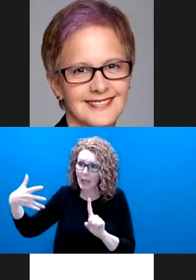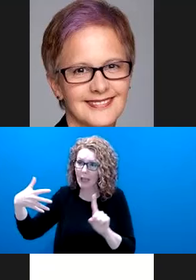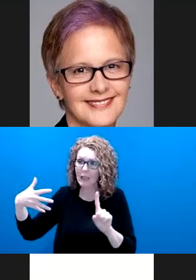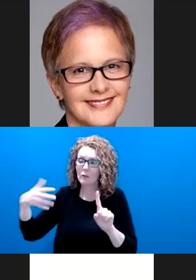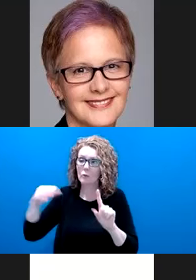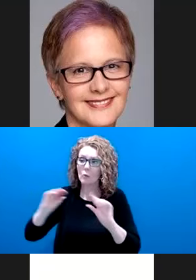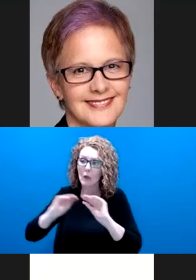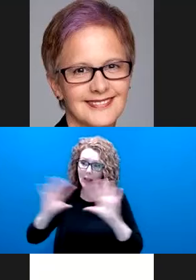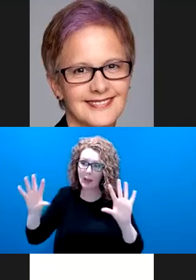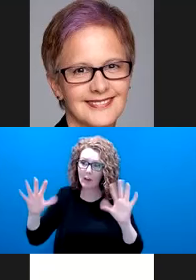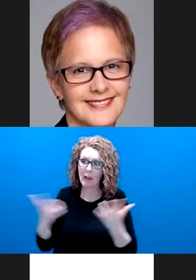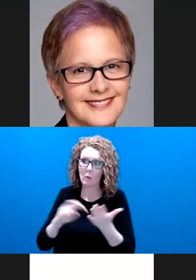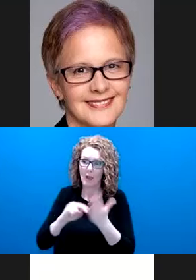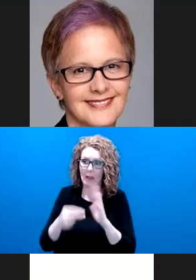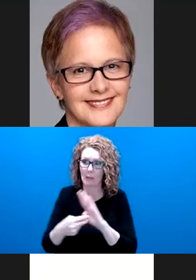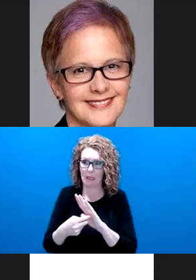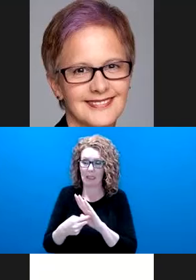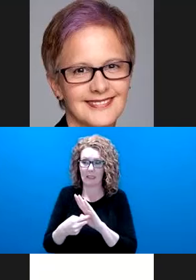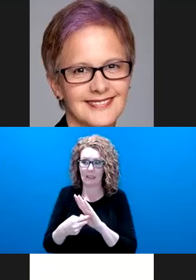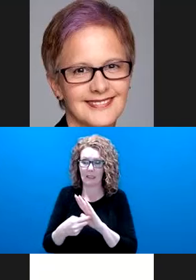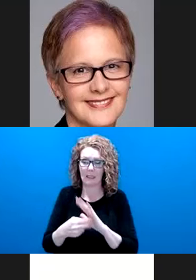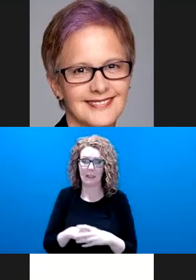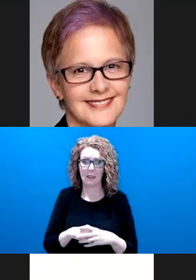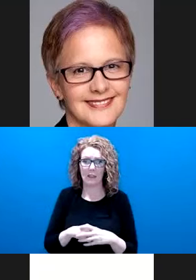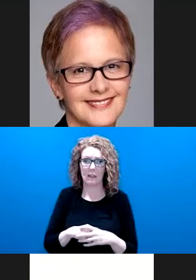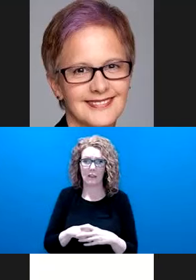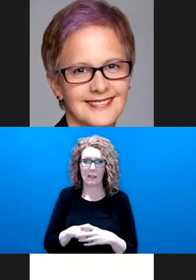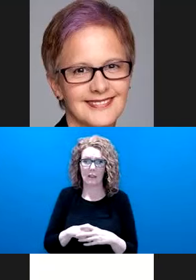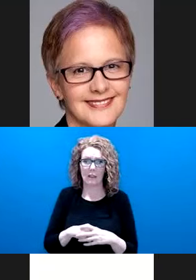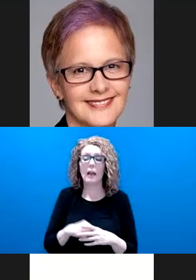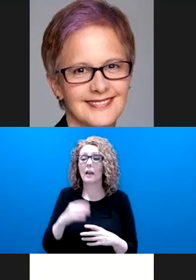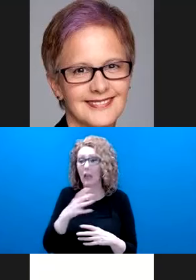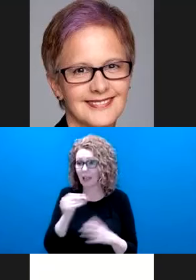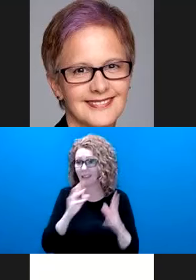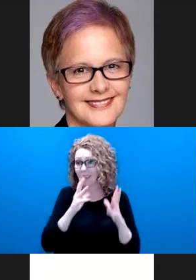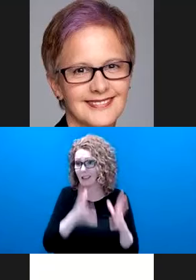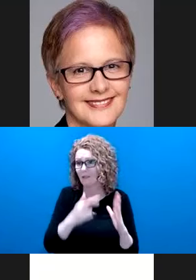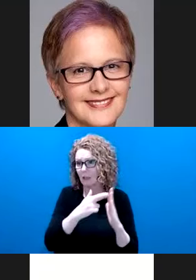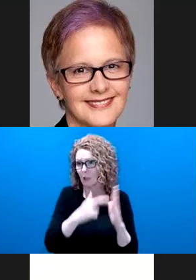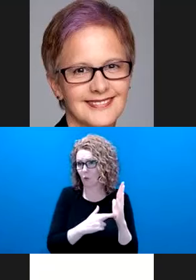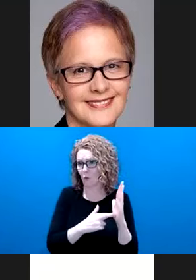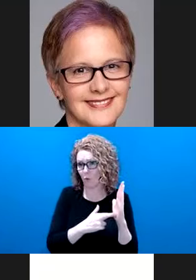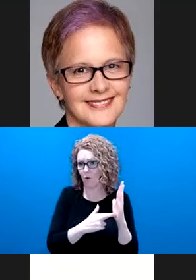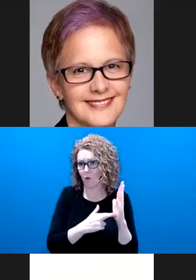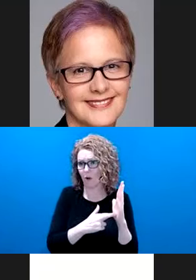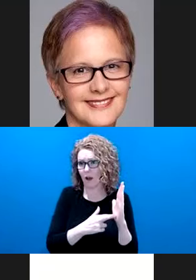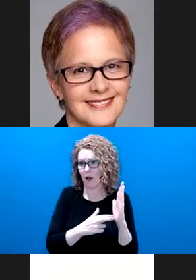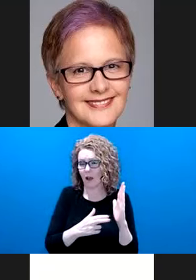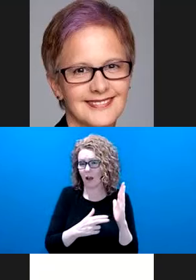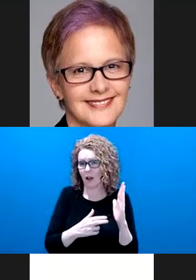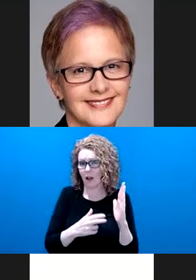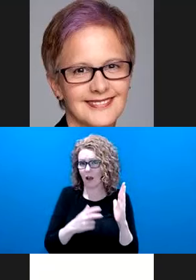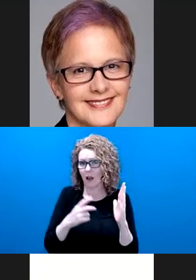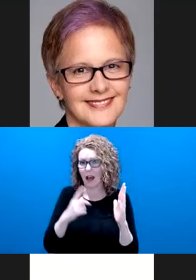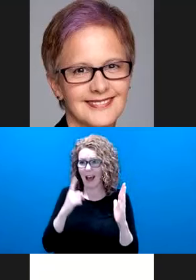those mean for people who may be confused by it and leave them in the rule. I think that makes it much more digestible for people